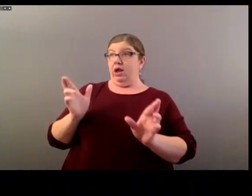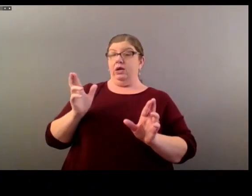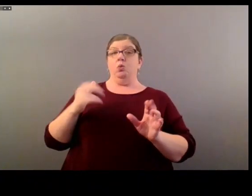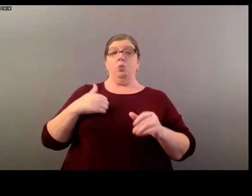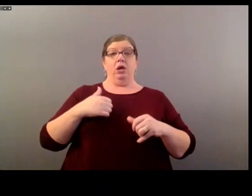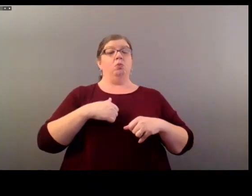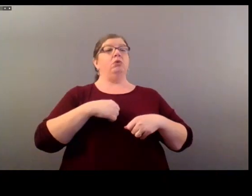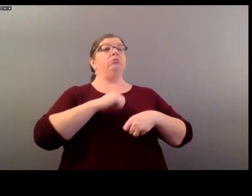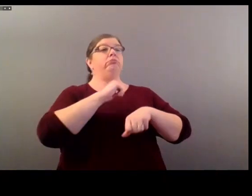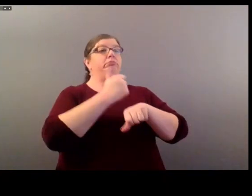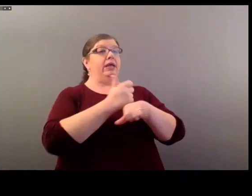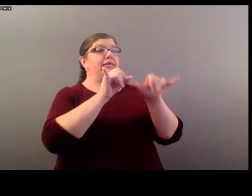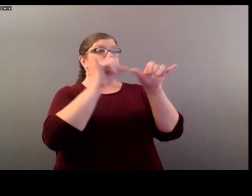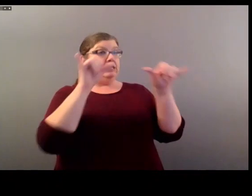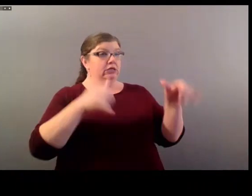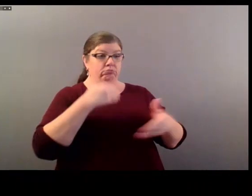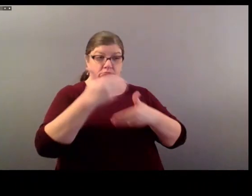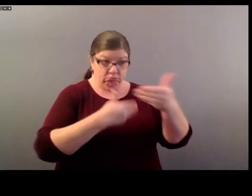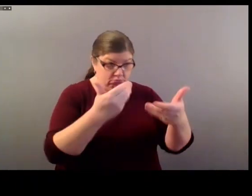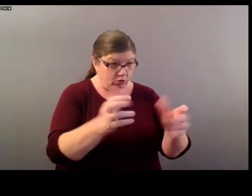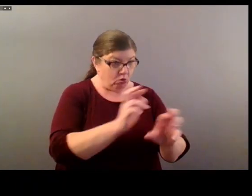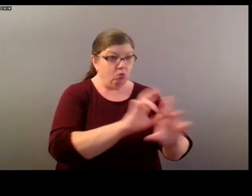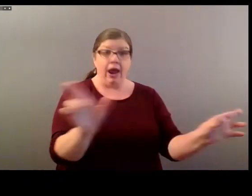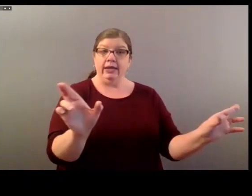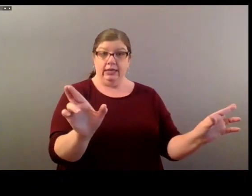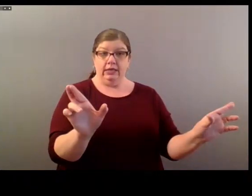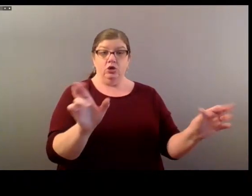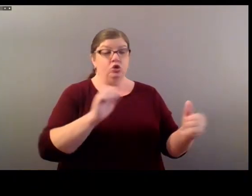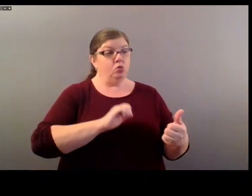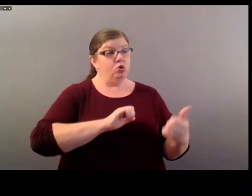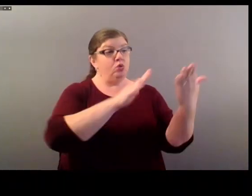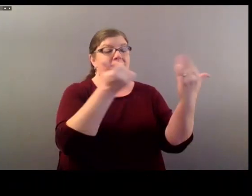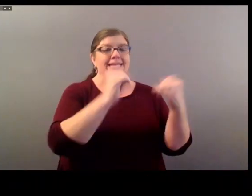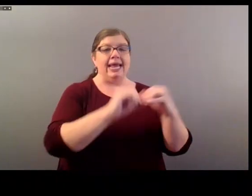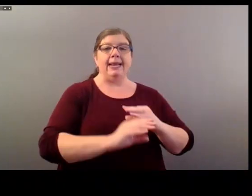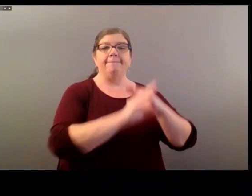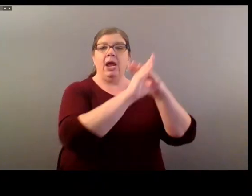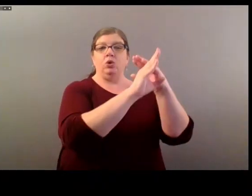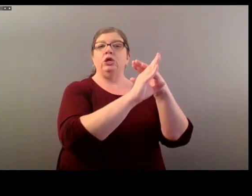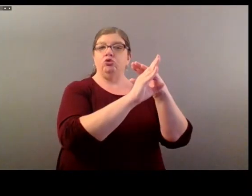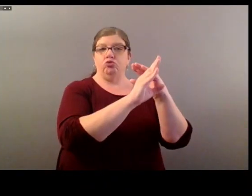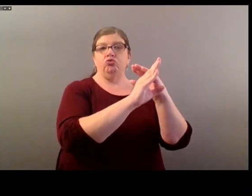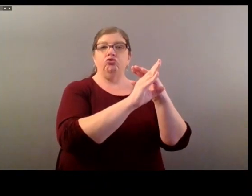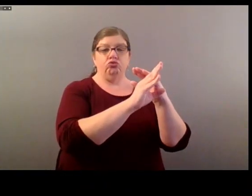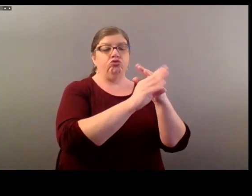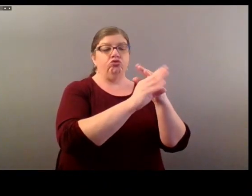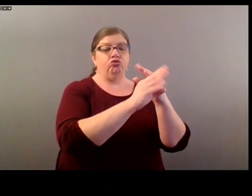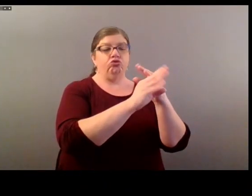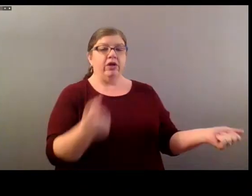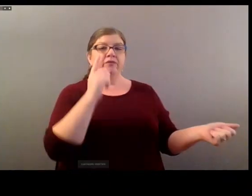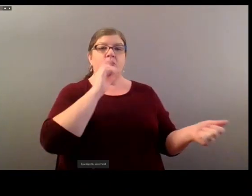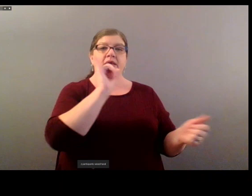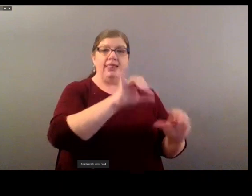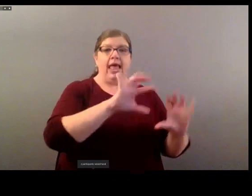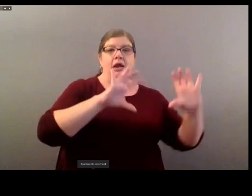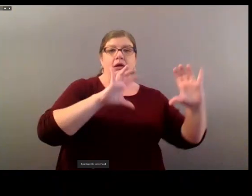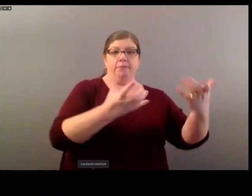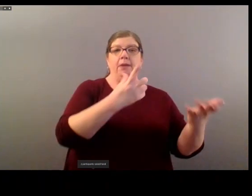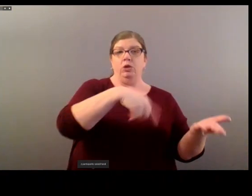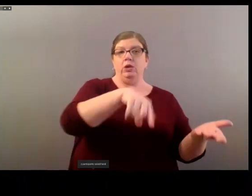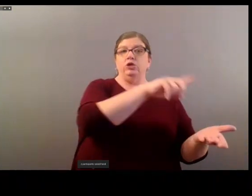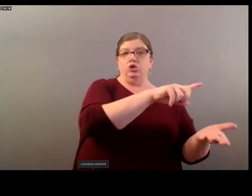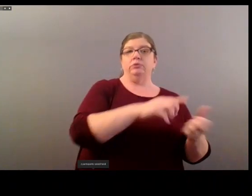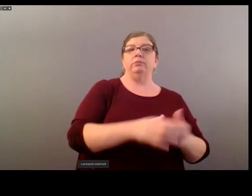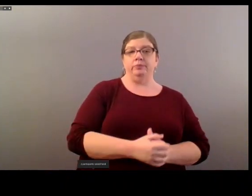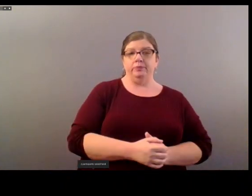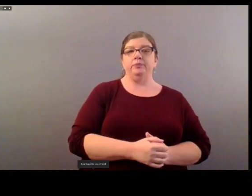the process in place to address any of the barriers for the safety net population.